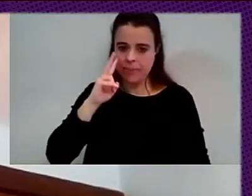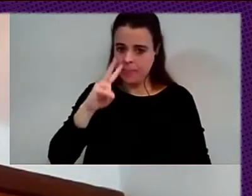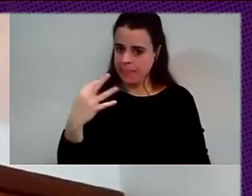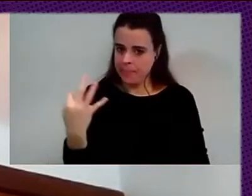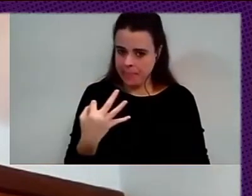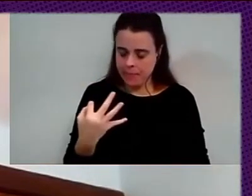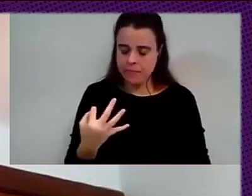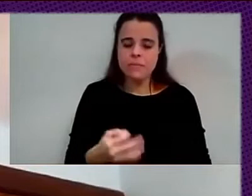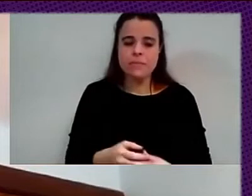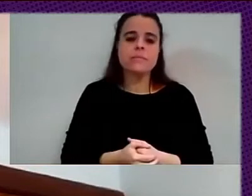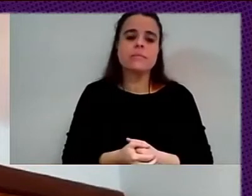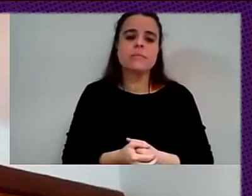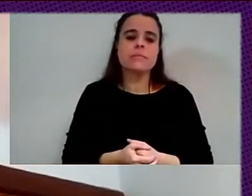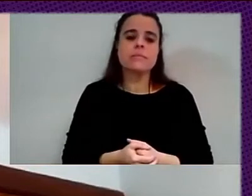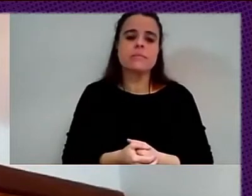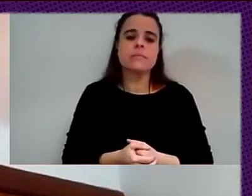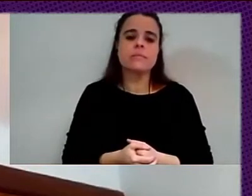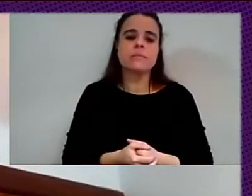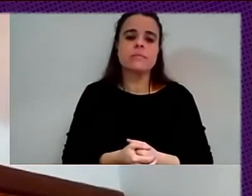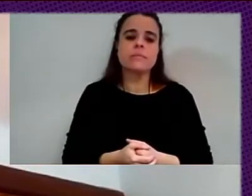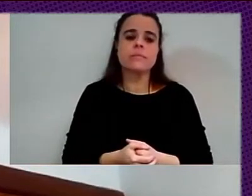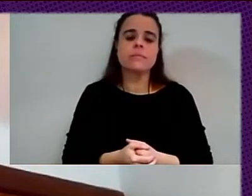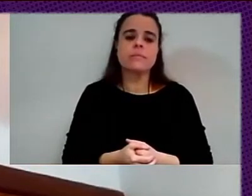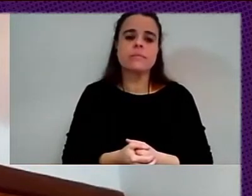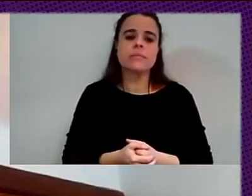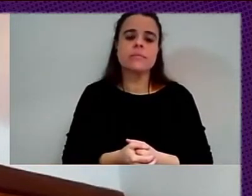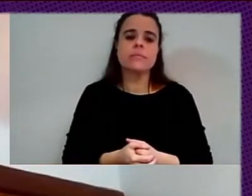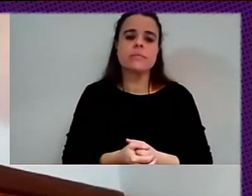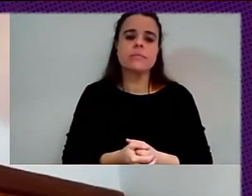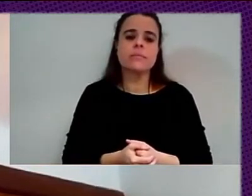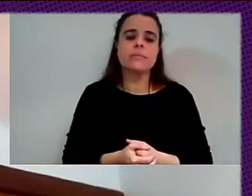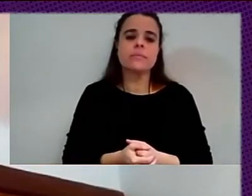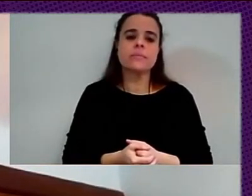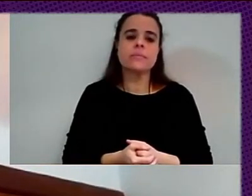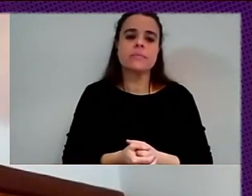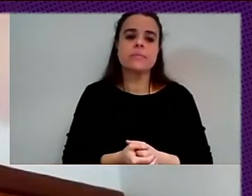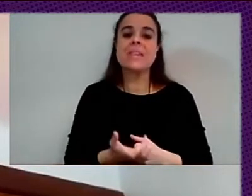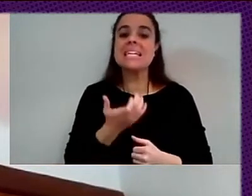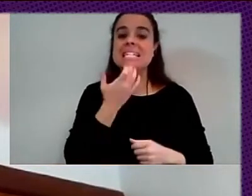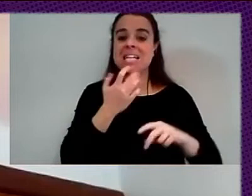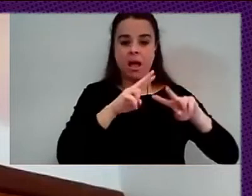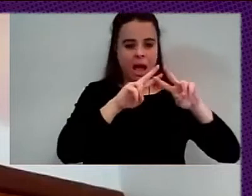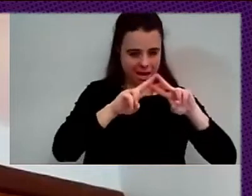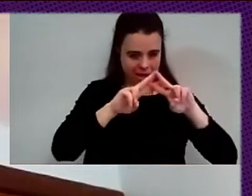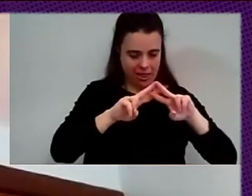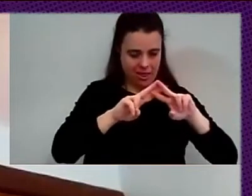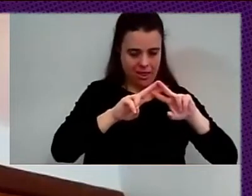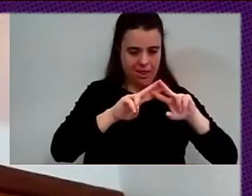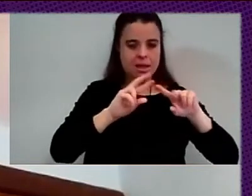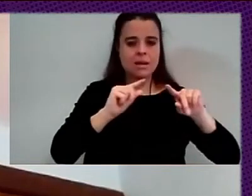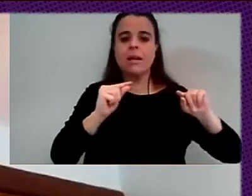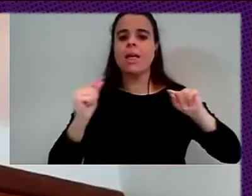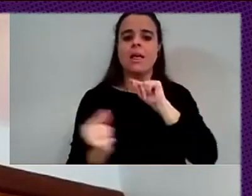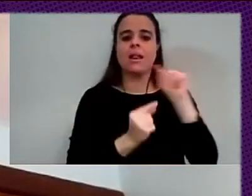if you're looking at the conversation, especially in the United States, about digital technology, especially if you're looking at